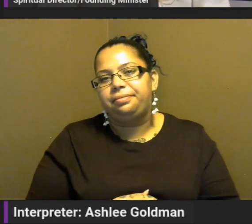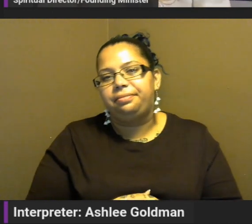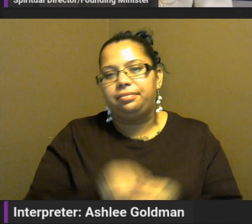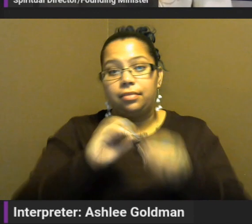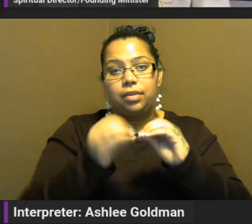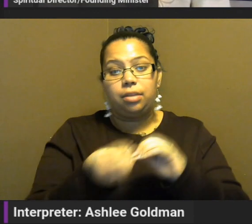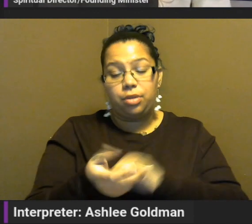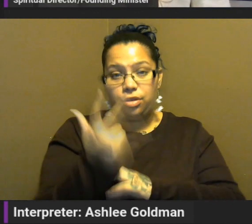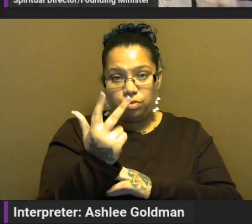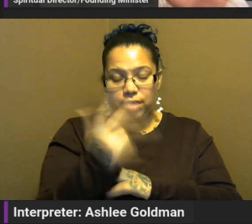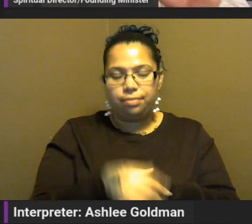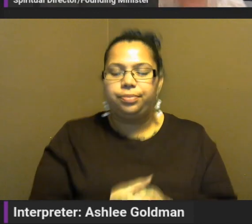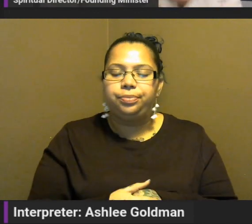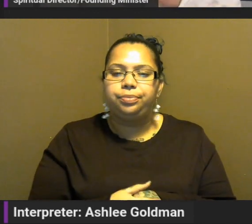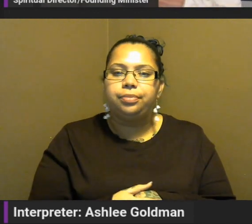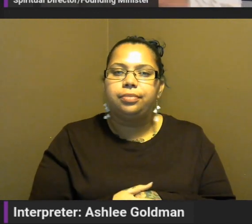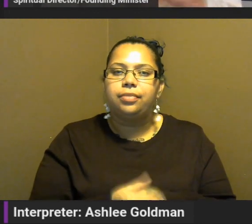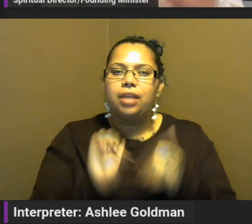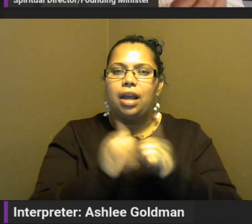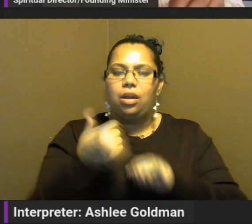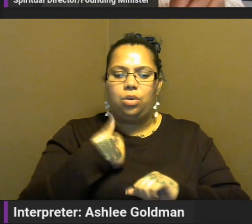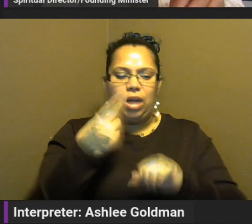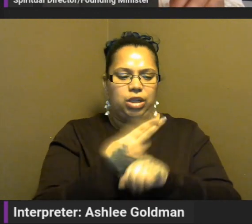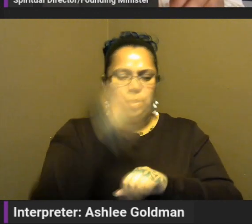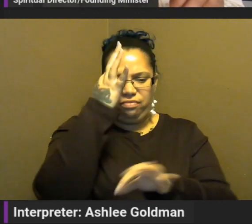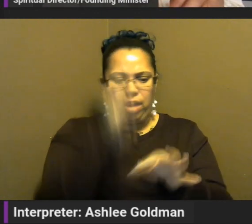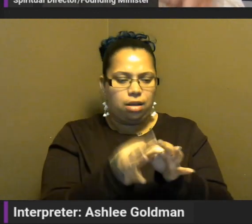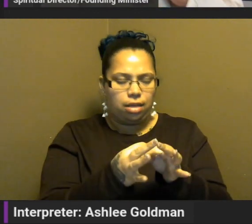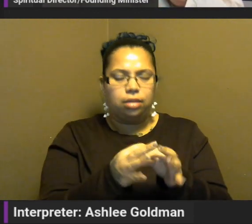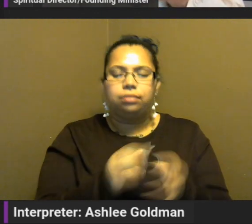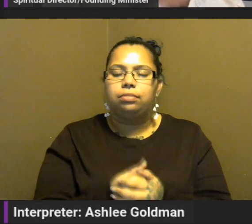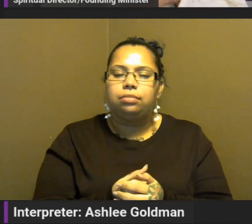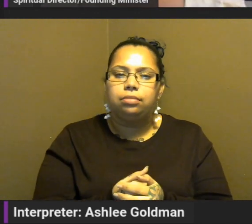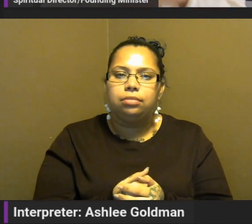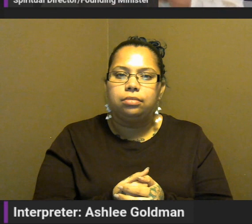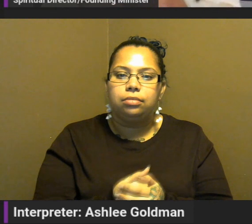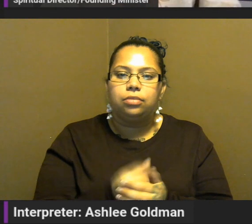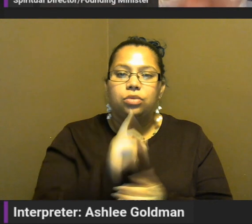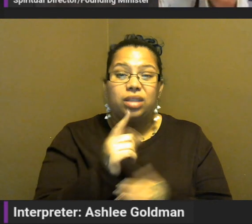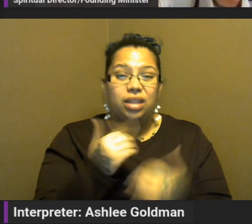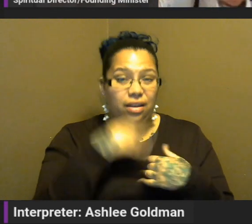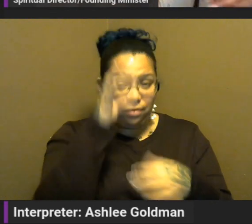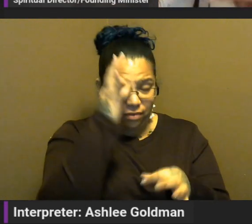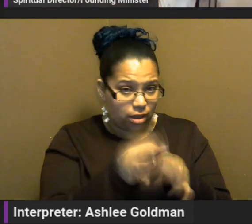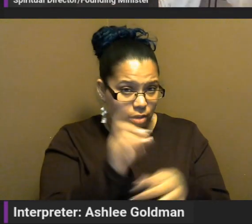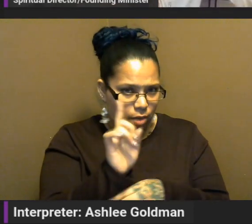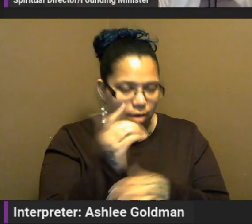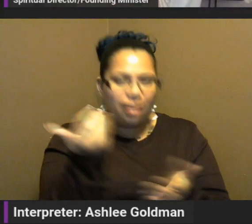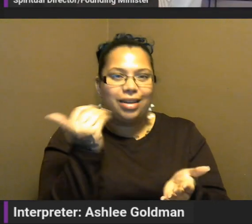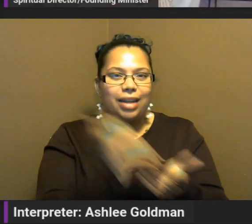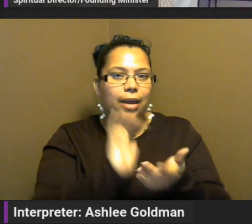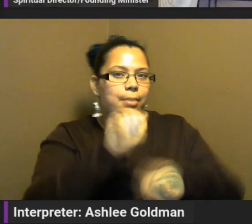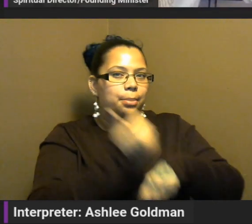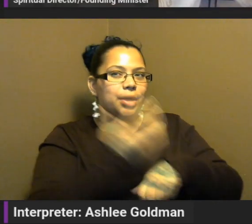use faith? What do I really have faith in? Again, based upon my life's experiences and